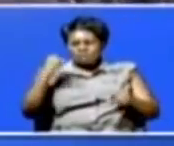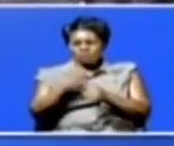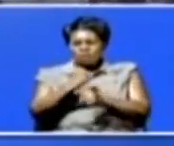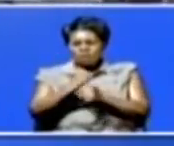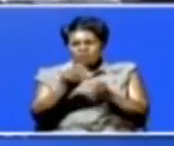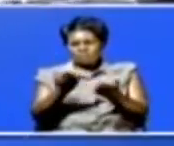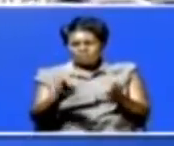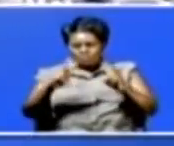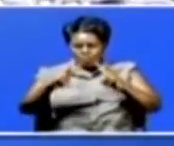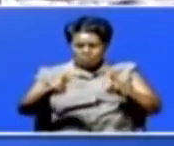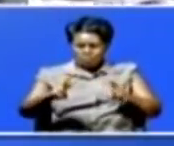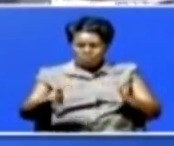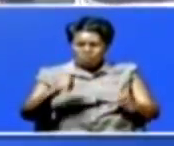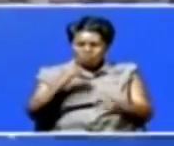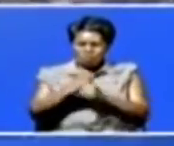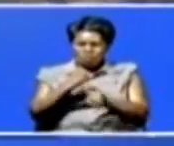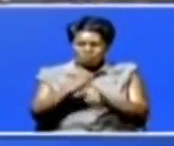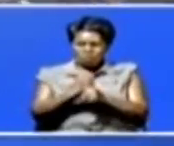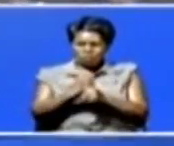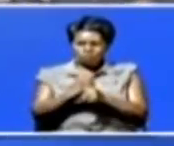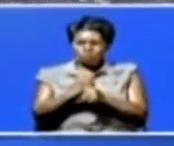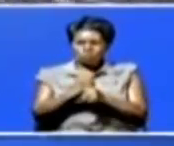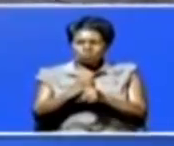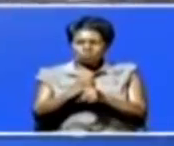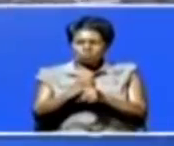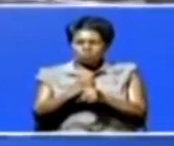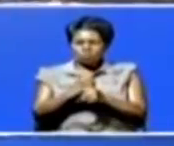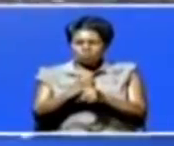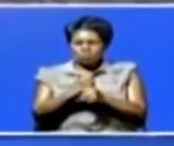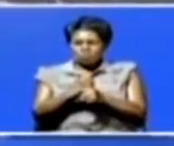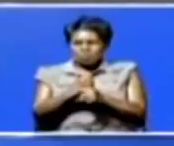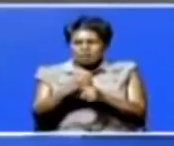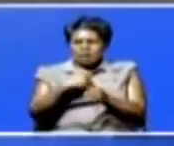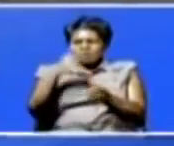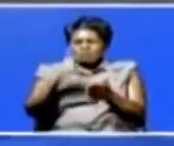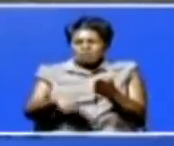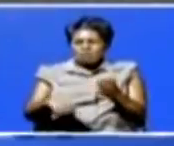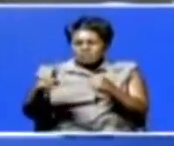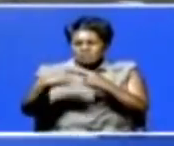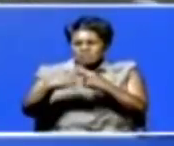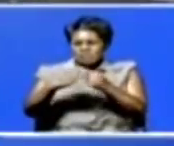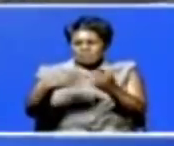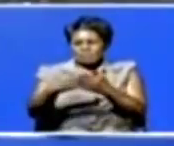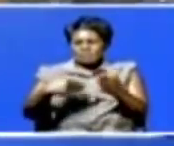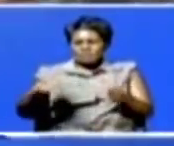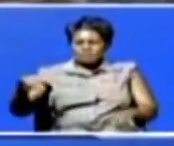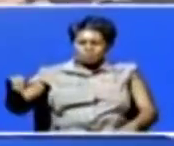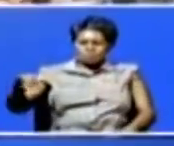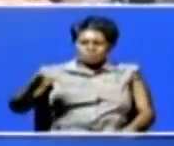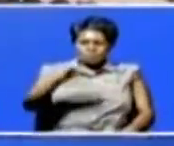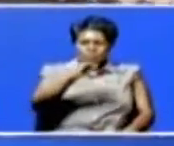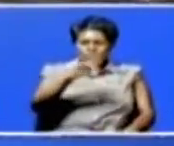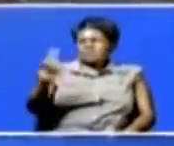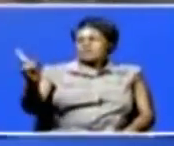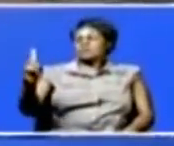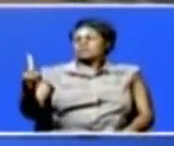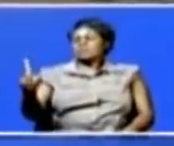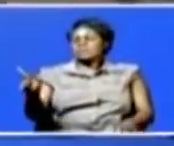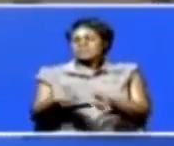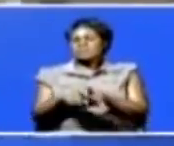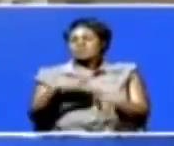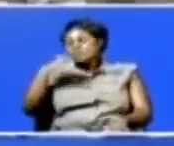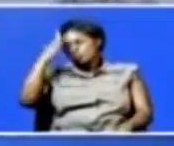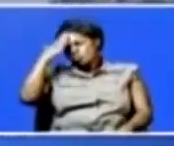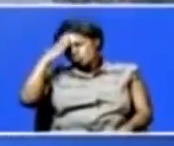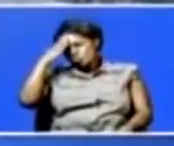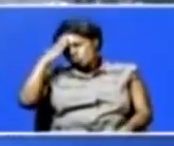worked. Investigators are working to unravel what Monica carried on September 19th before she left Juba for Nairobi. They also